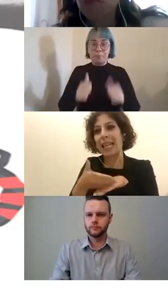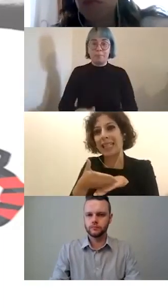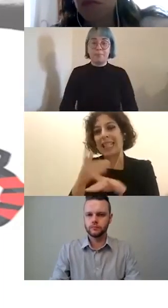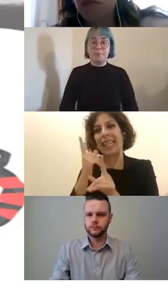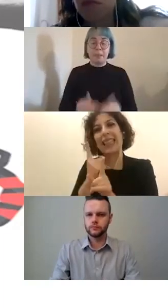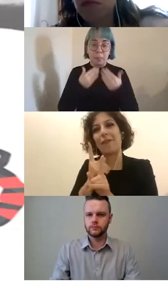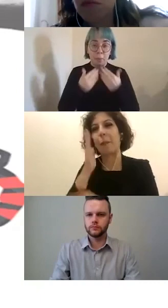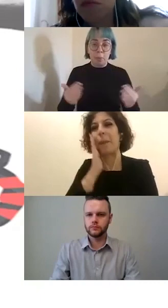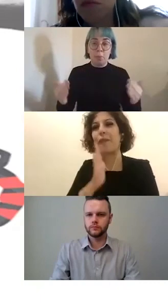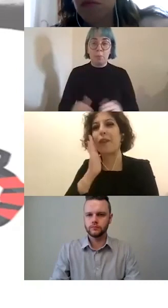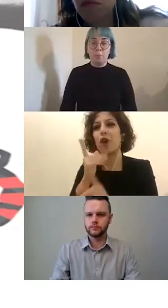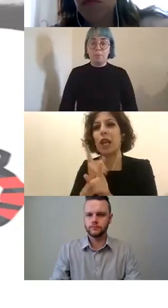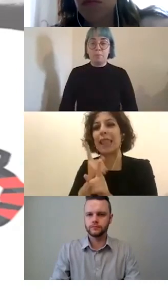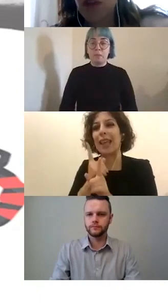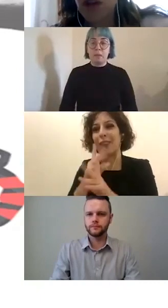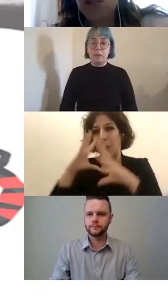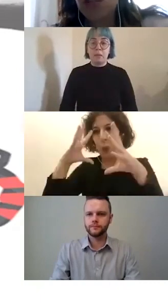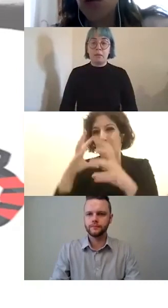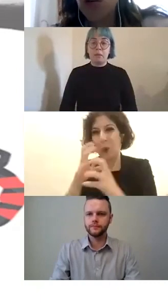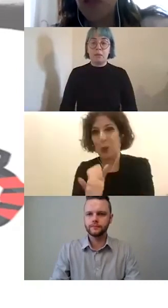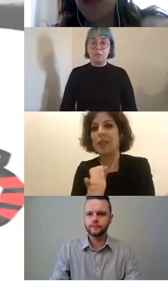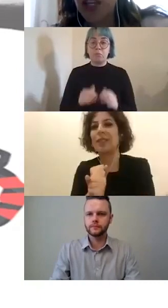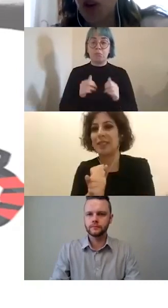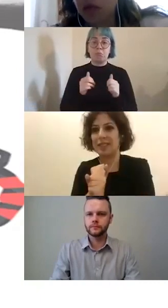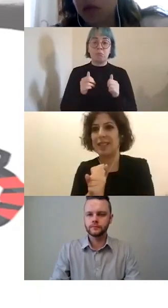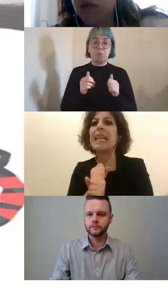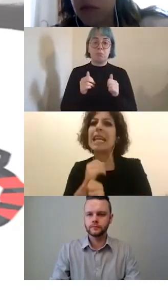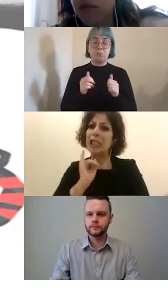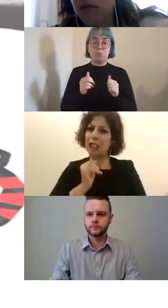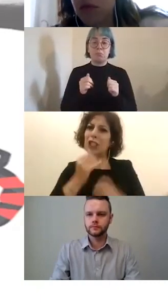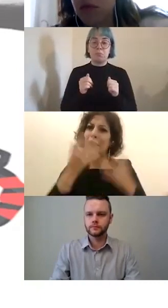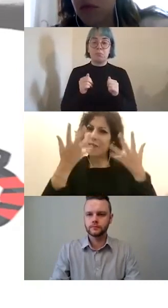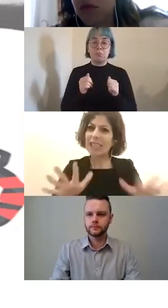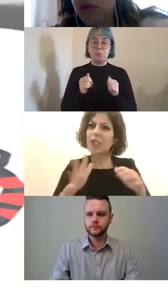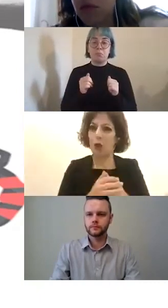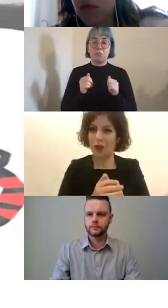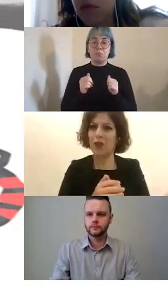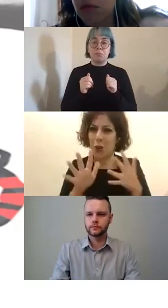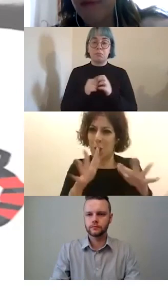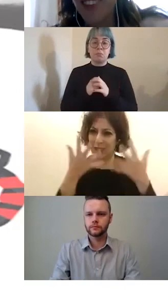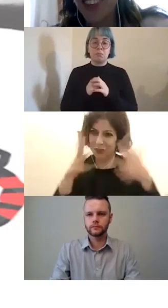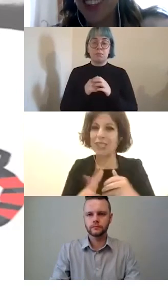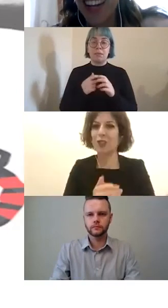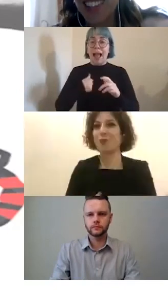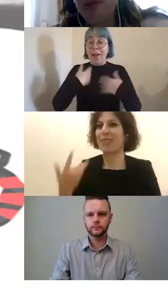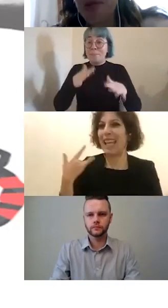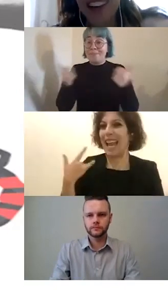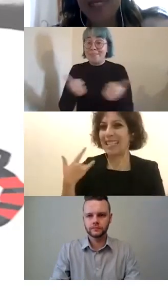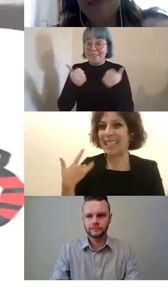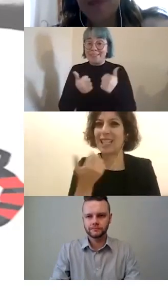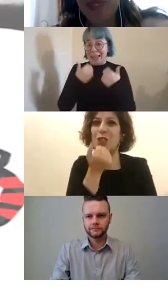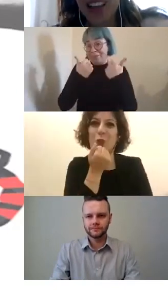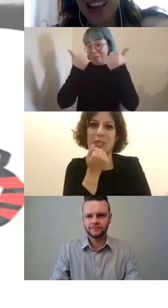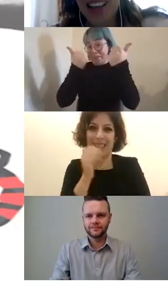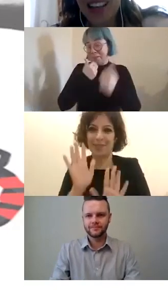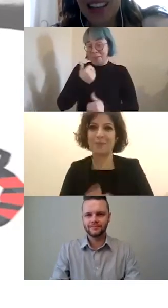Grazie. Si è potuto avviarci verso le conclusioni. Grazie mille. I have finished.